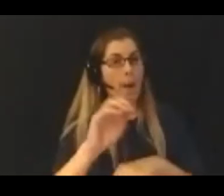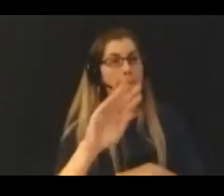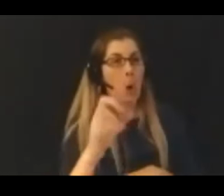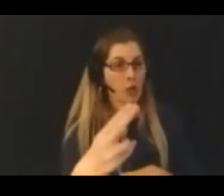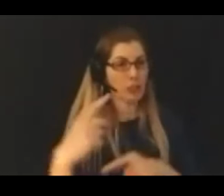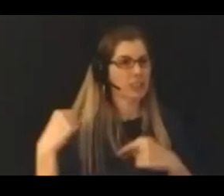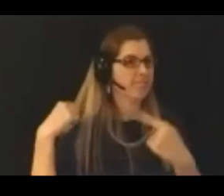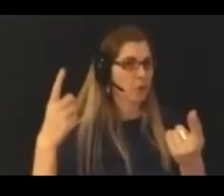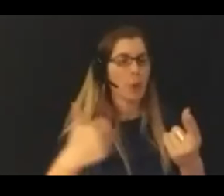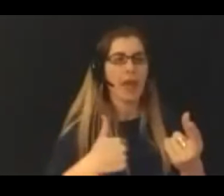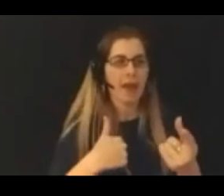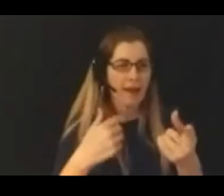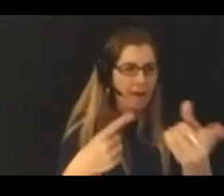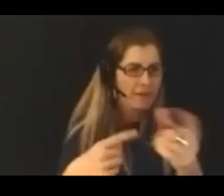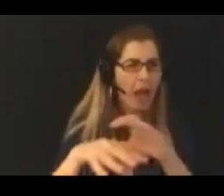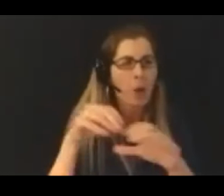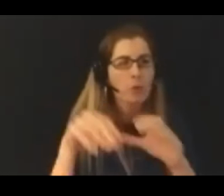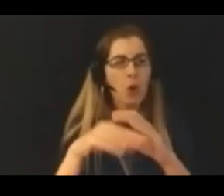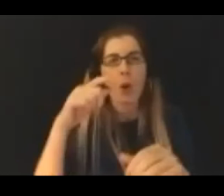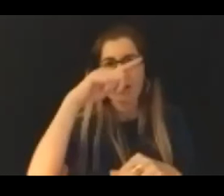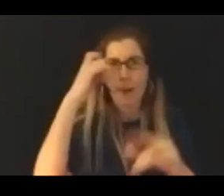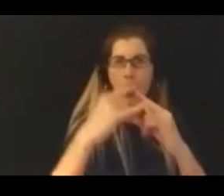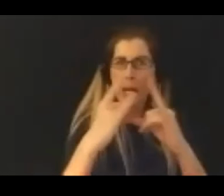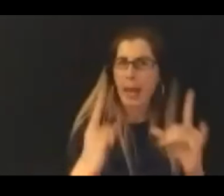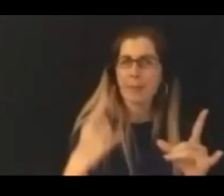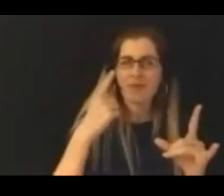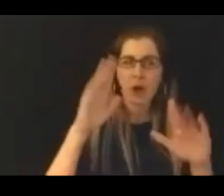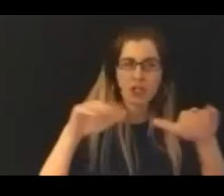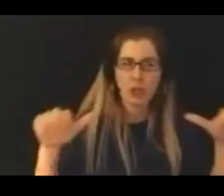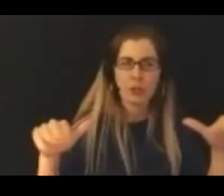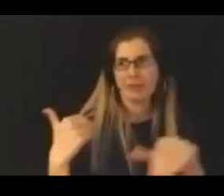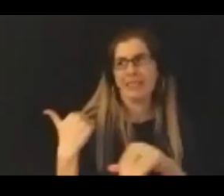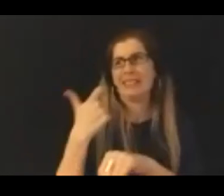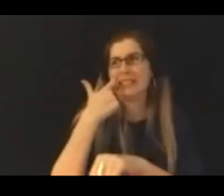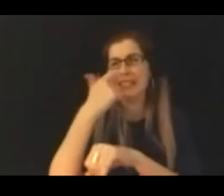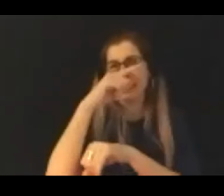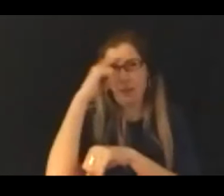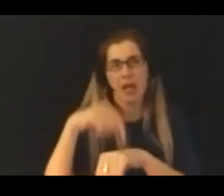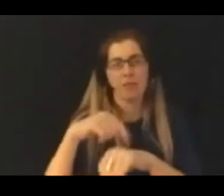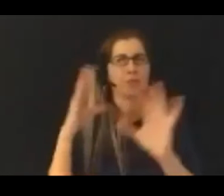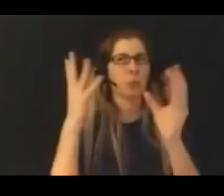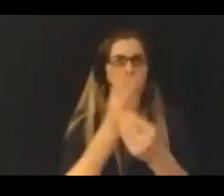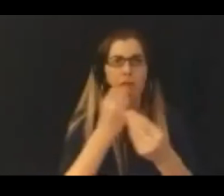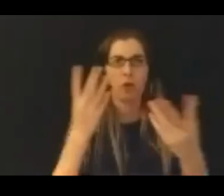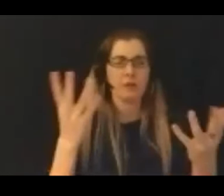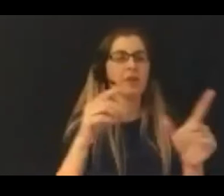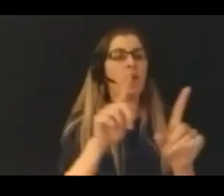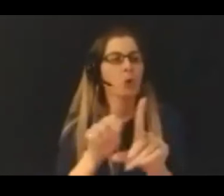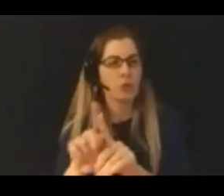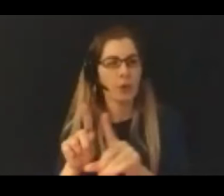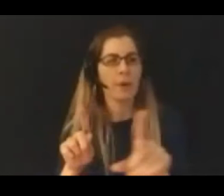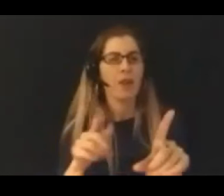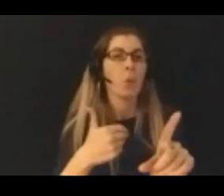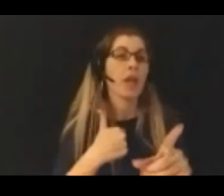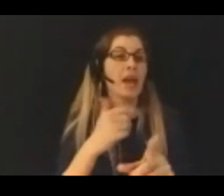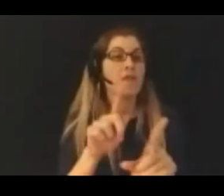camps for children and teenagers, and those went beautifully this summer. And we're also going to be starting to do some small group and